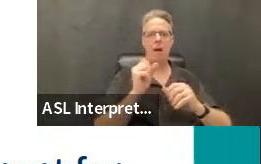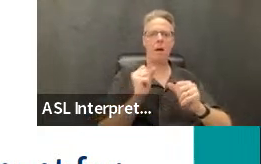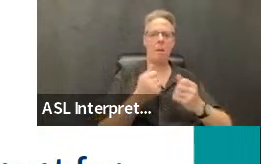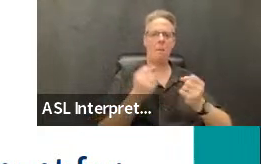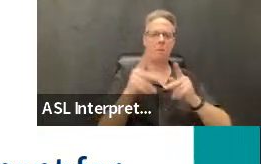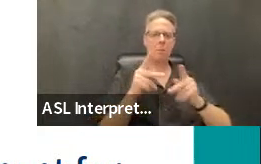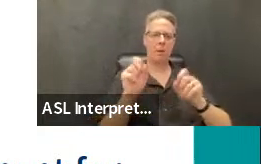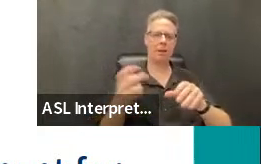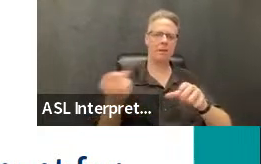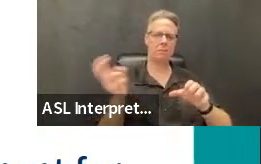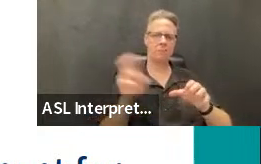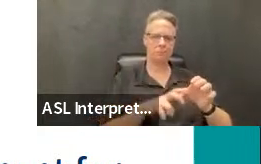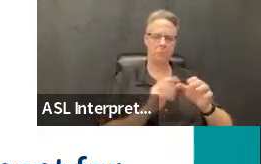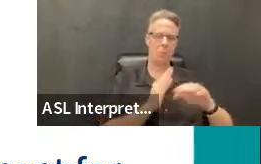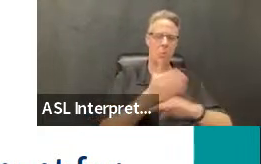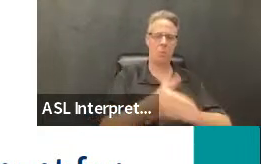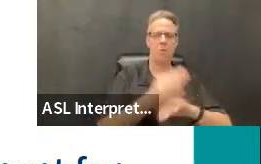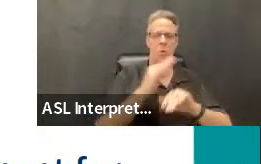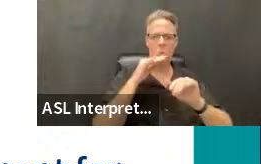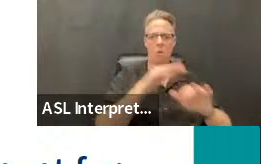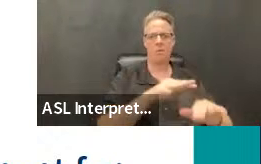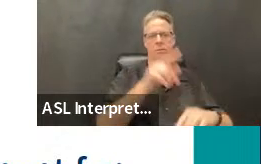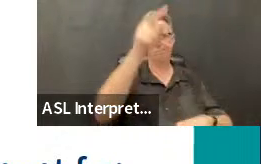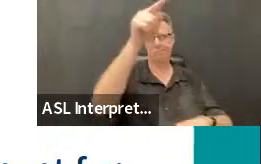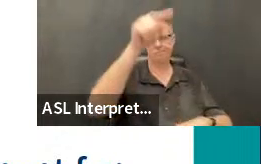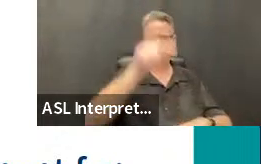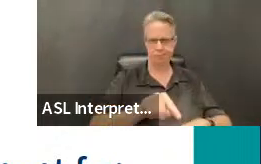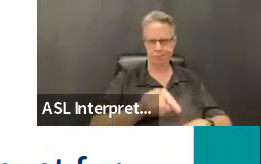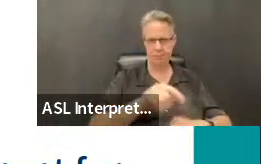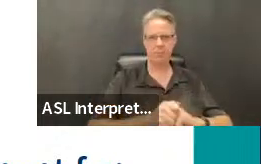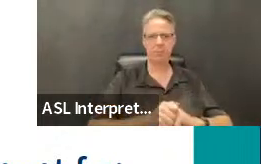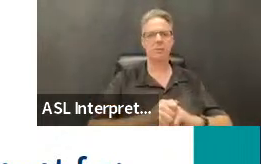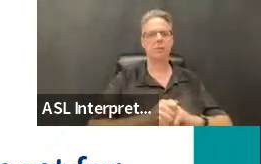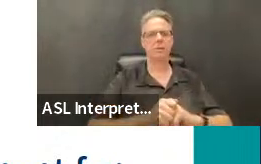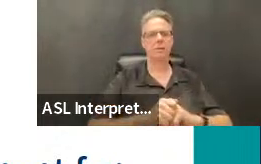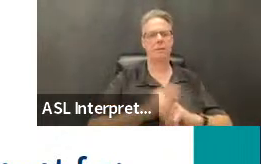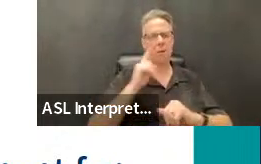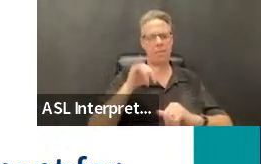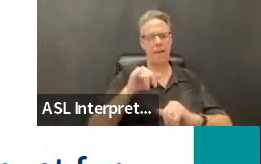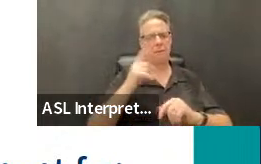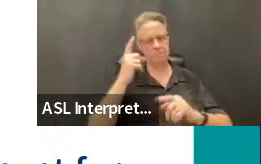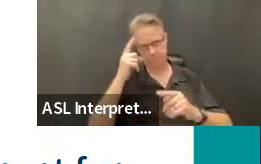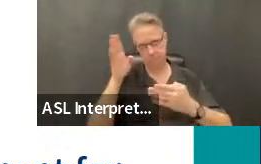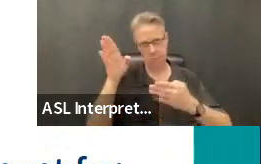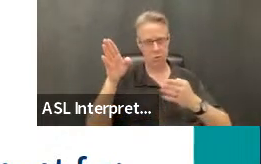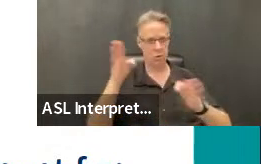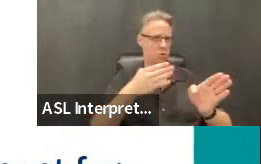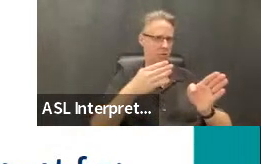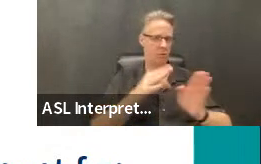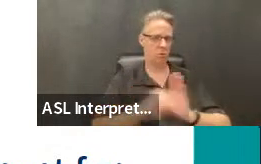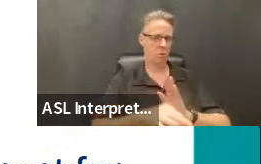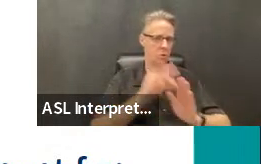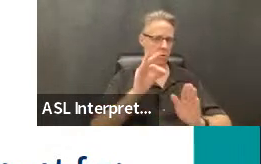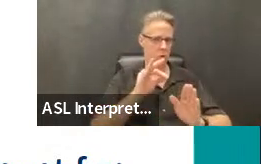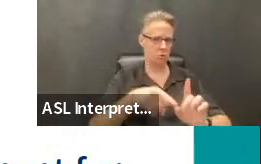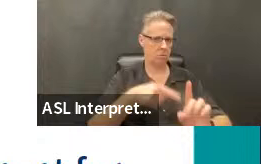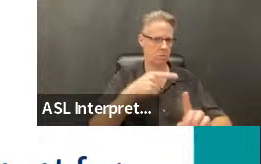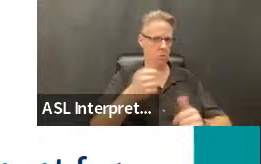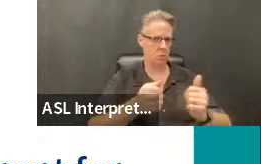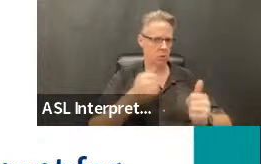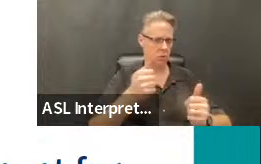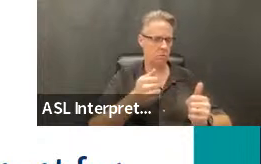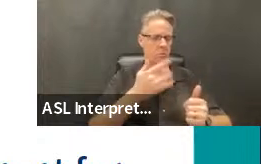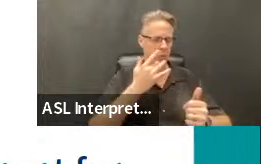How many people can we encourage to make that mode shift or to choose that mode?